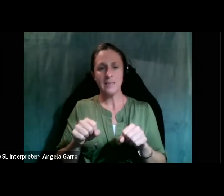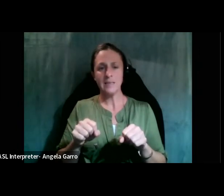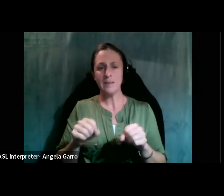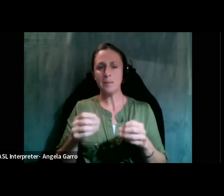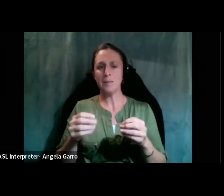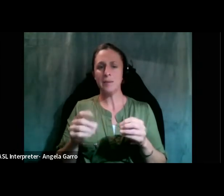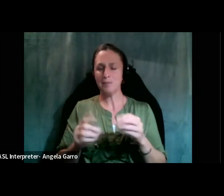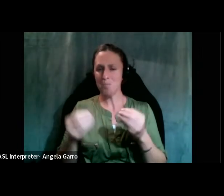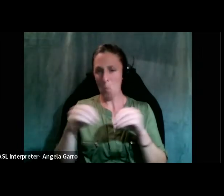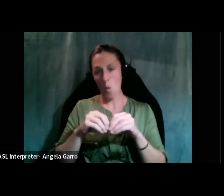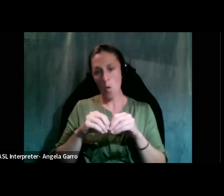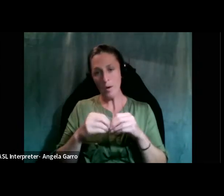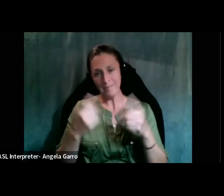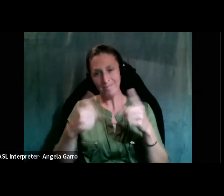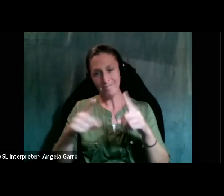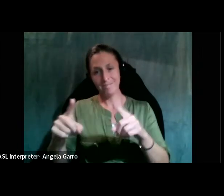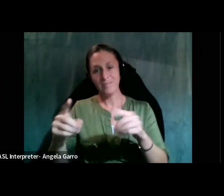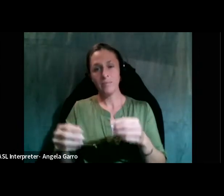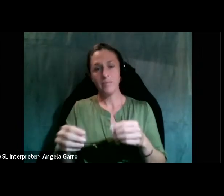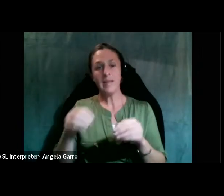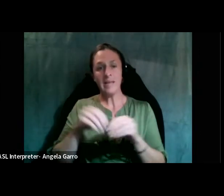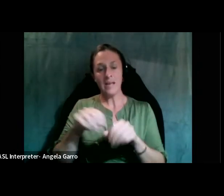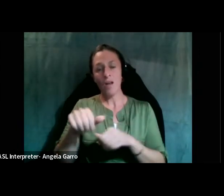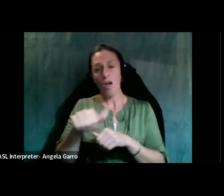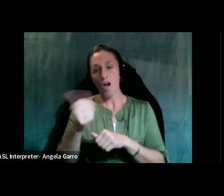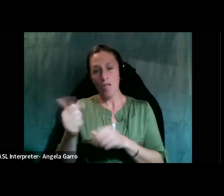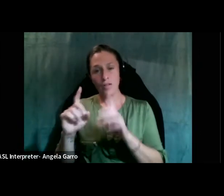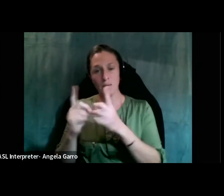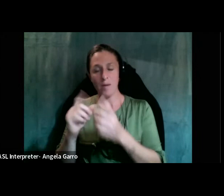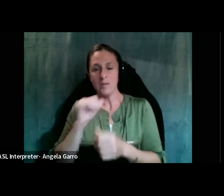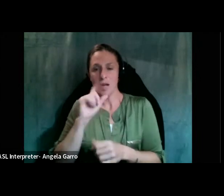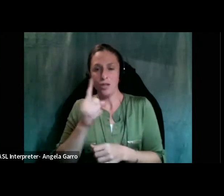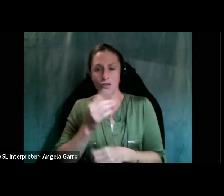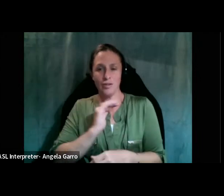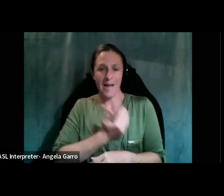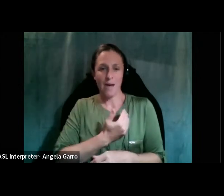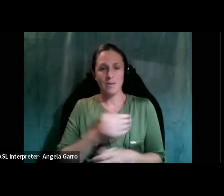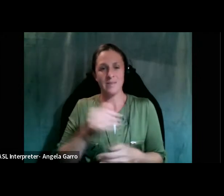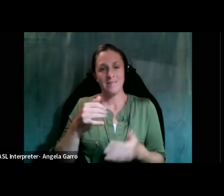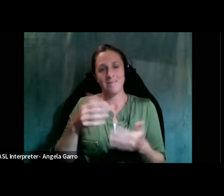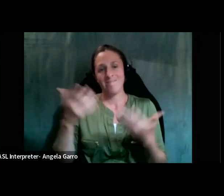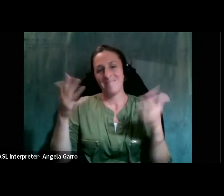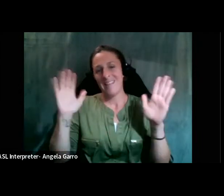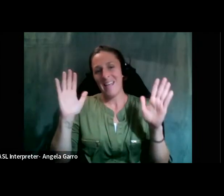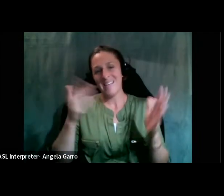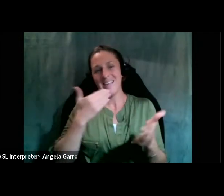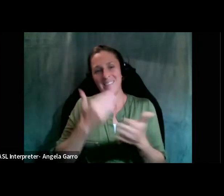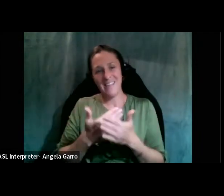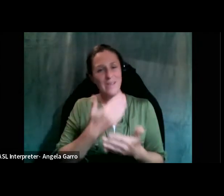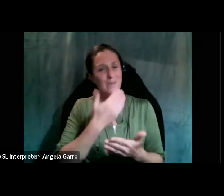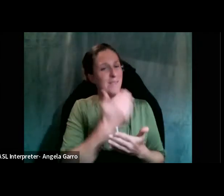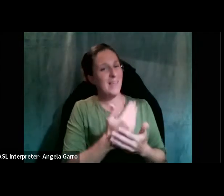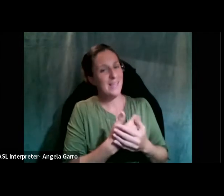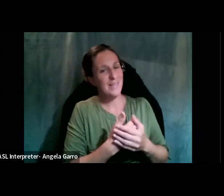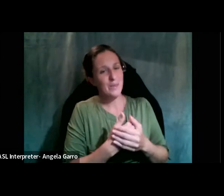apparent in other departments besides just ours. The end. Thank you. Thank you.